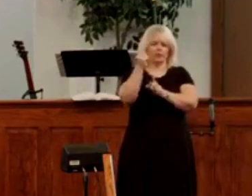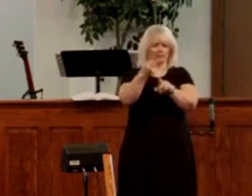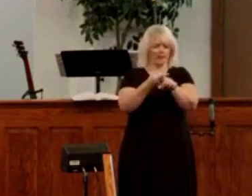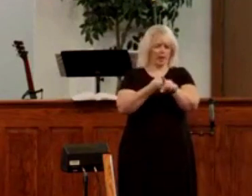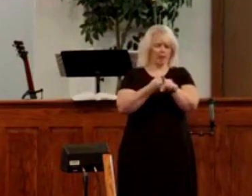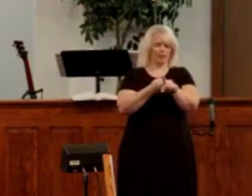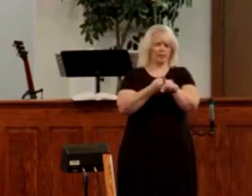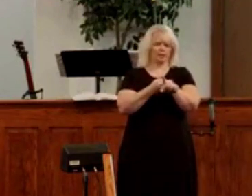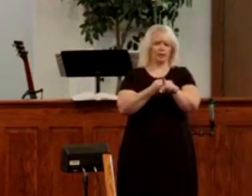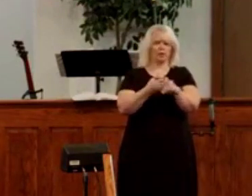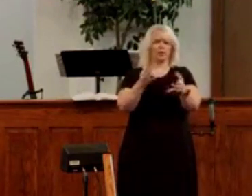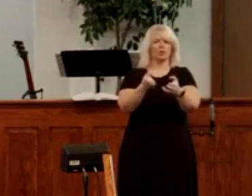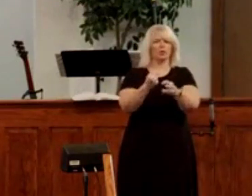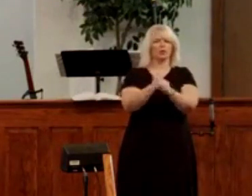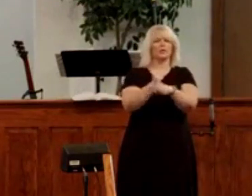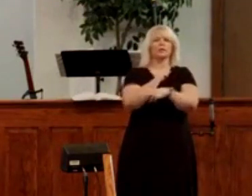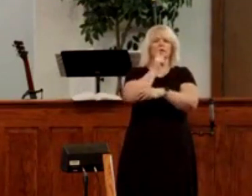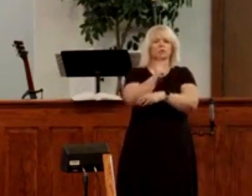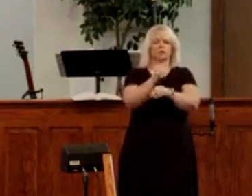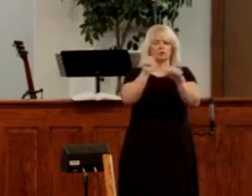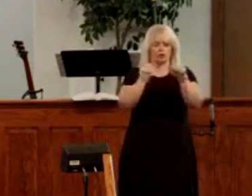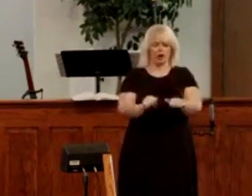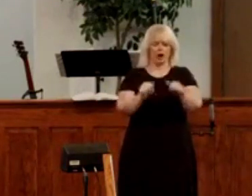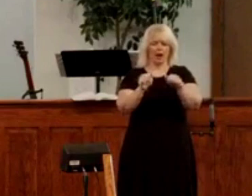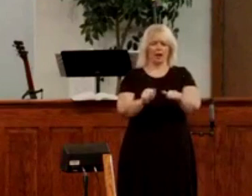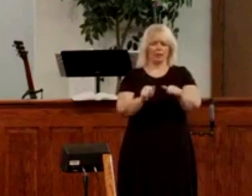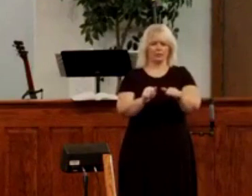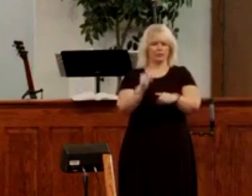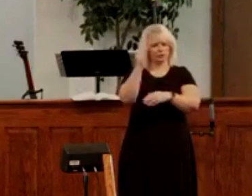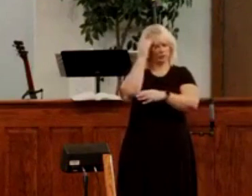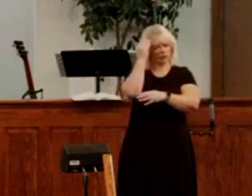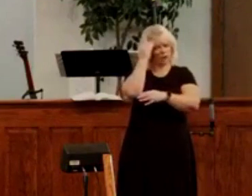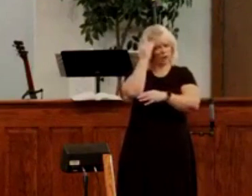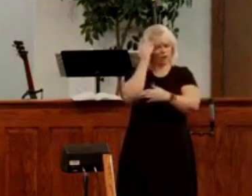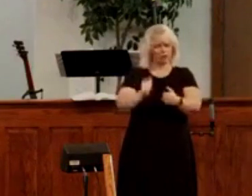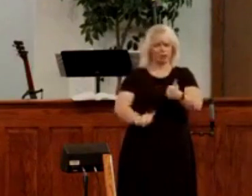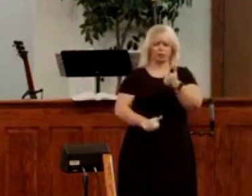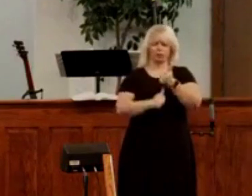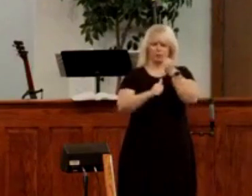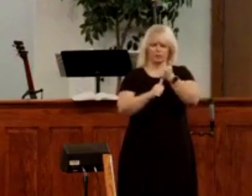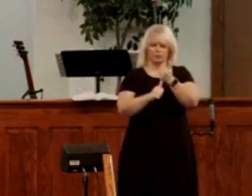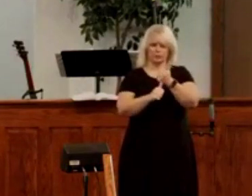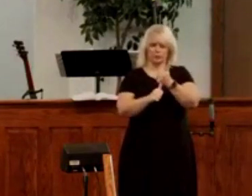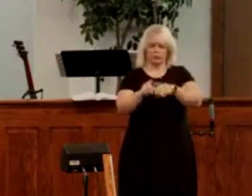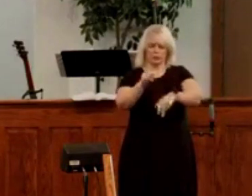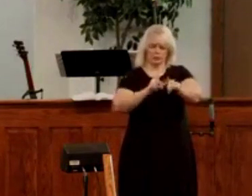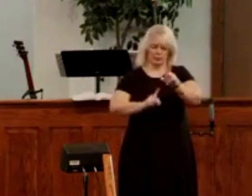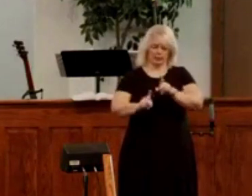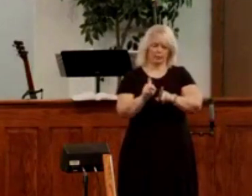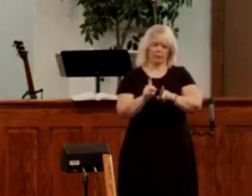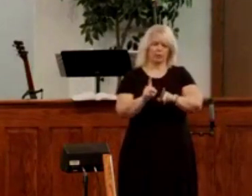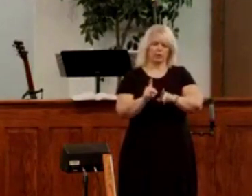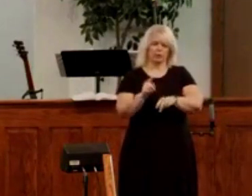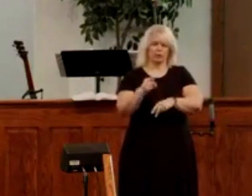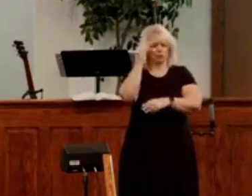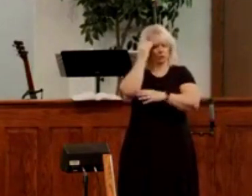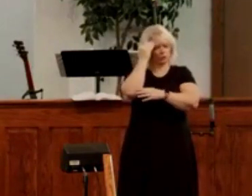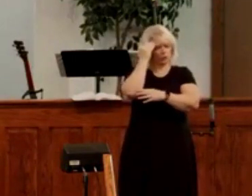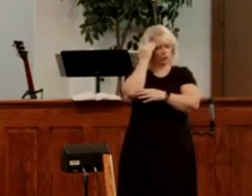And we want to make sure that you are able to be informed, but also support those that you know that are